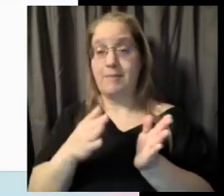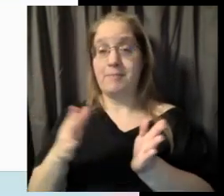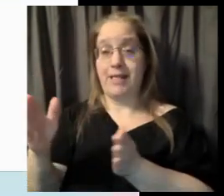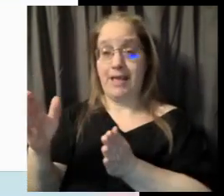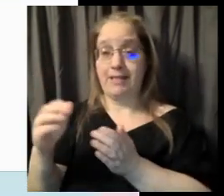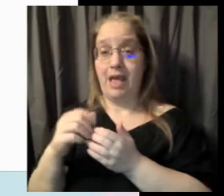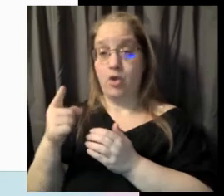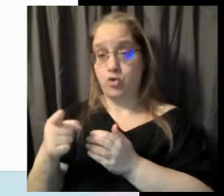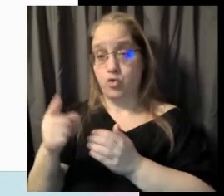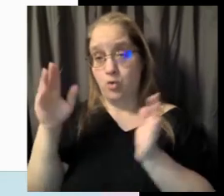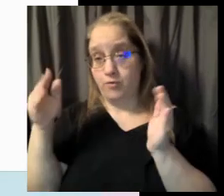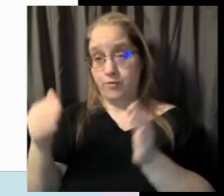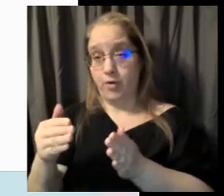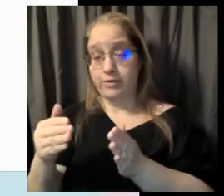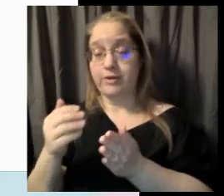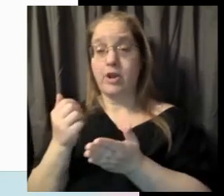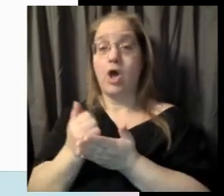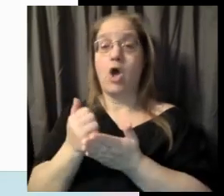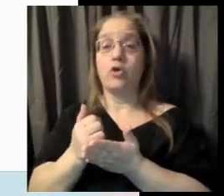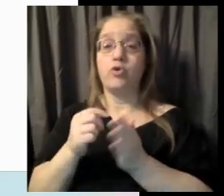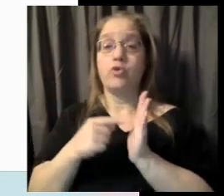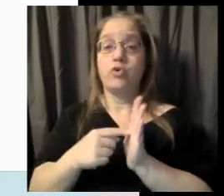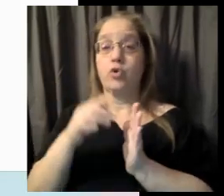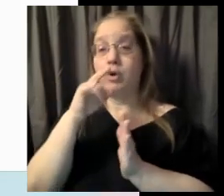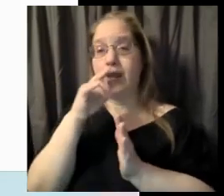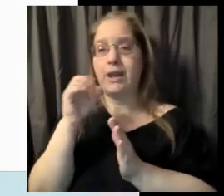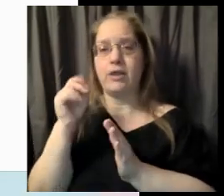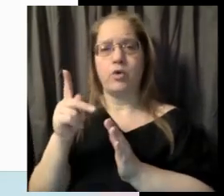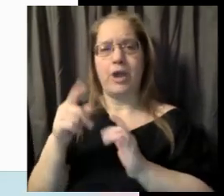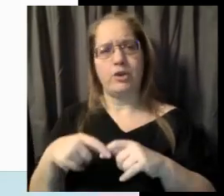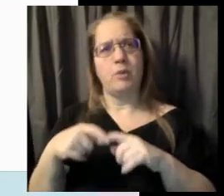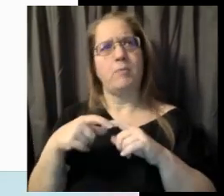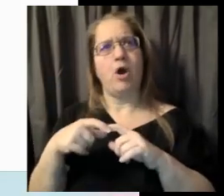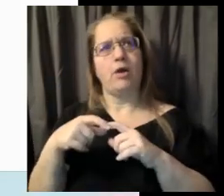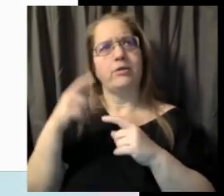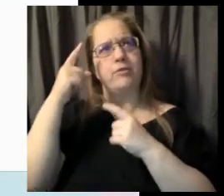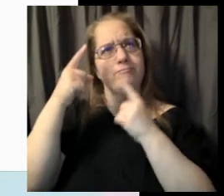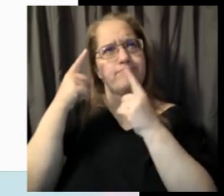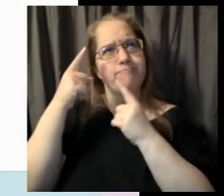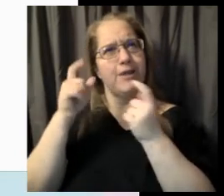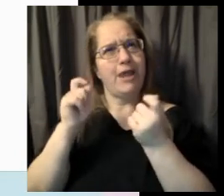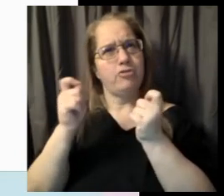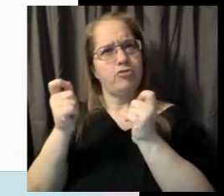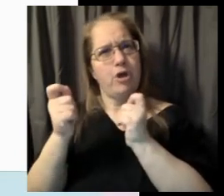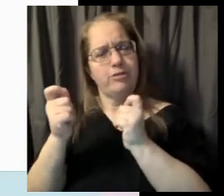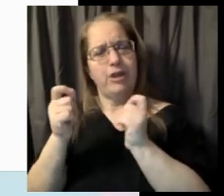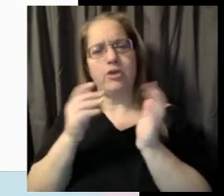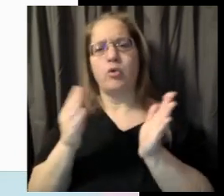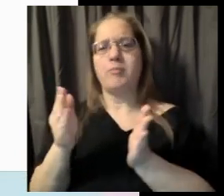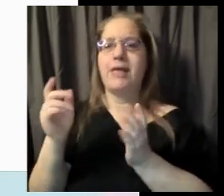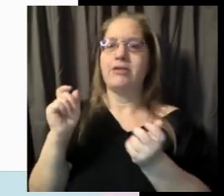you stay focused. It can also show your children that it's okay to pause and reflect and adjust as your plans